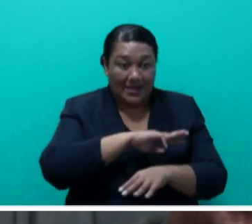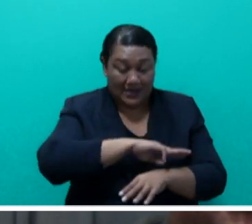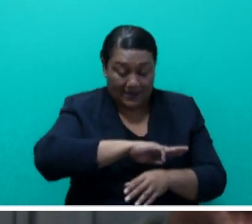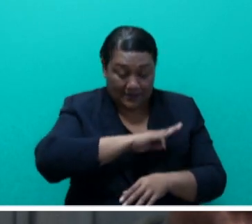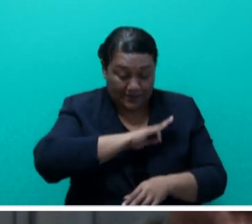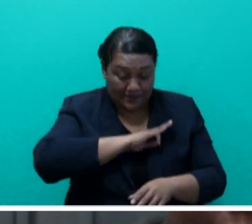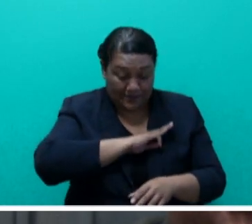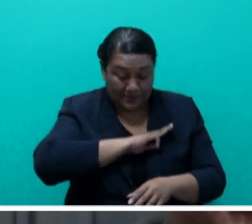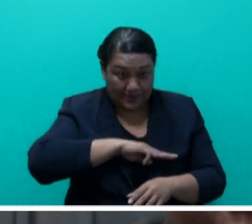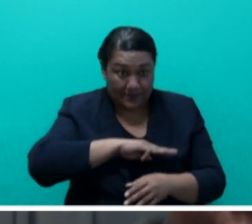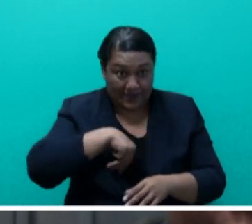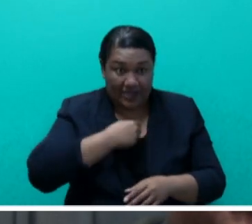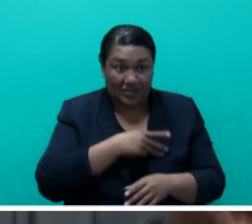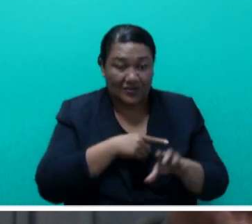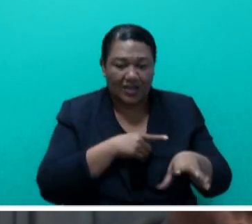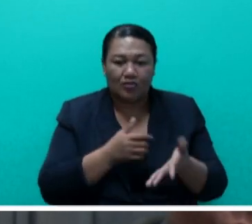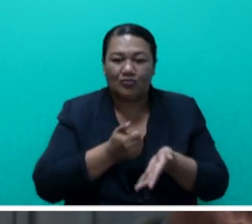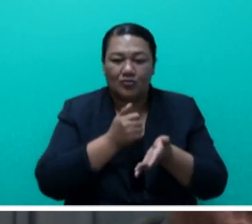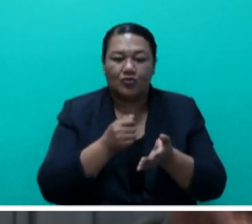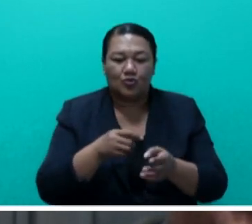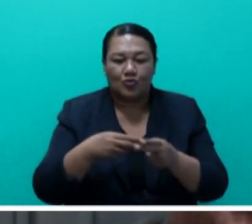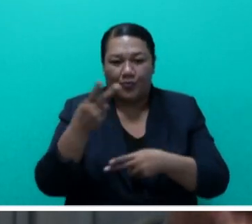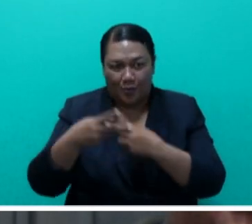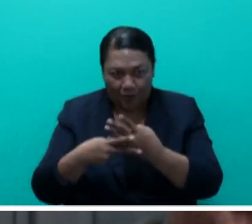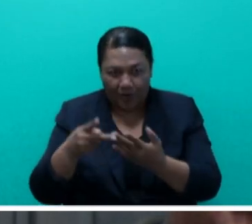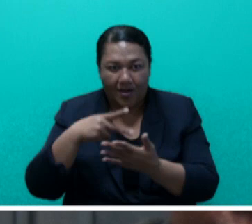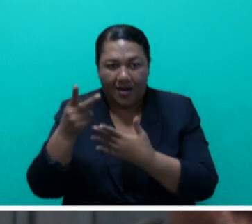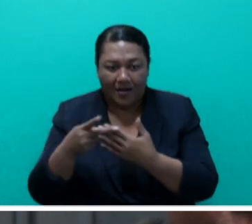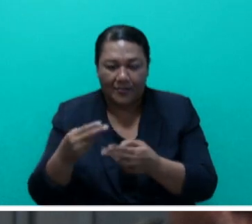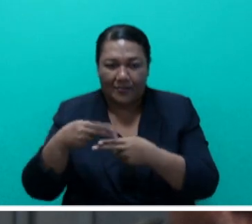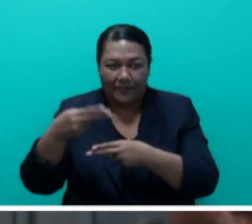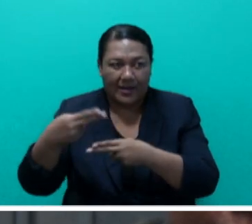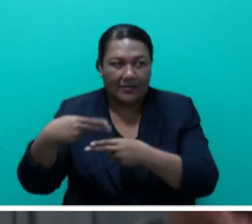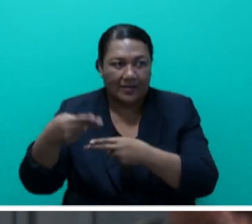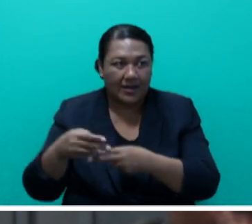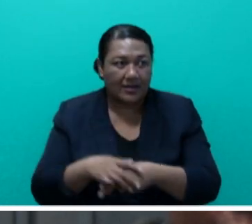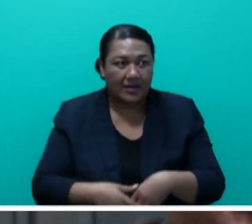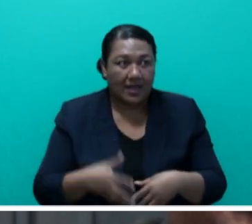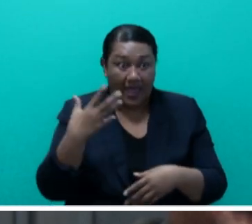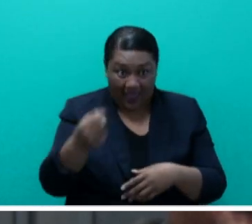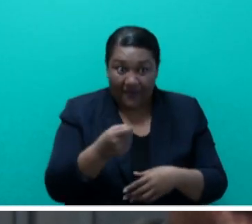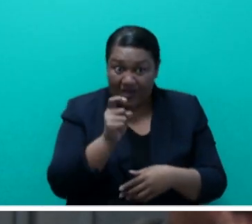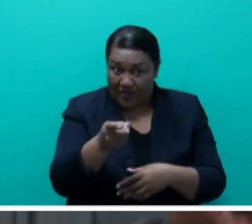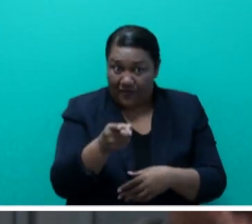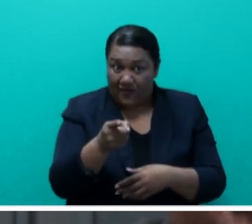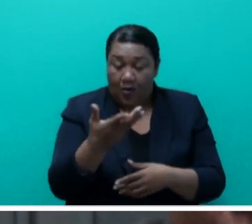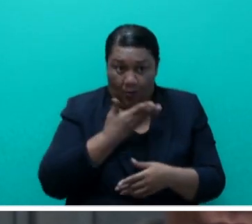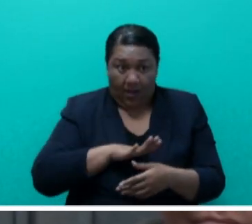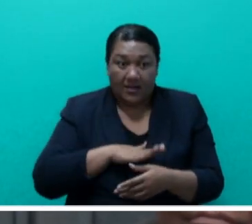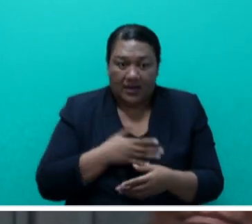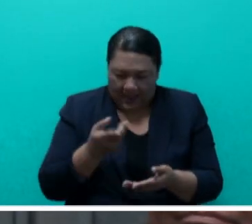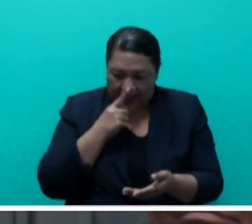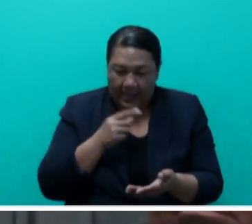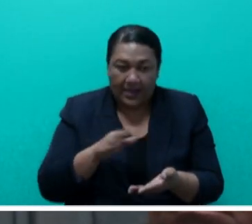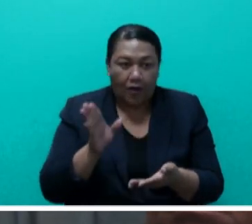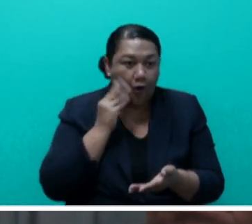also have the table of the province that have been planted. If they want, I can also be handed it over